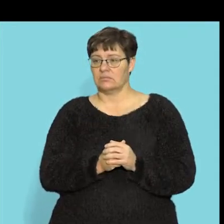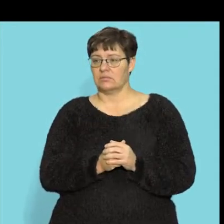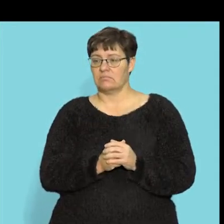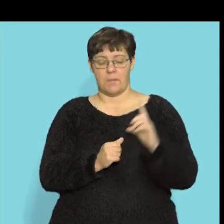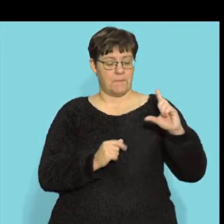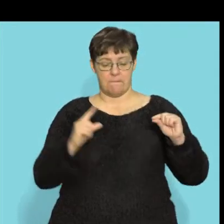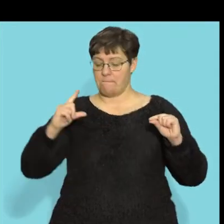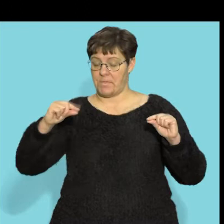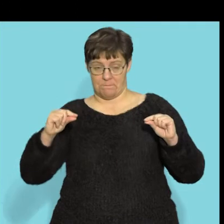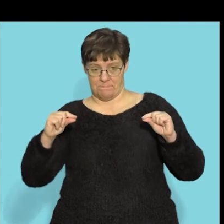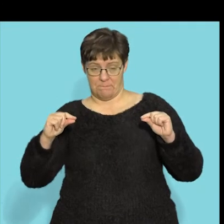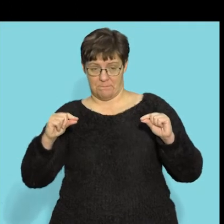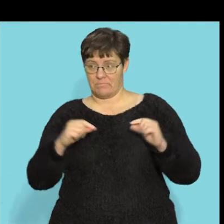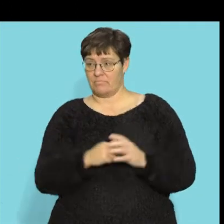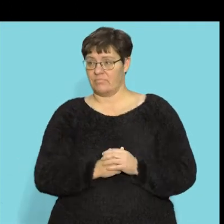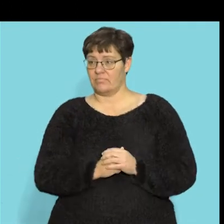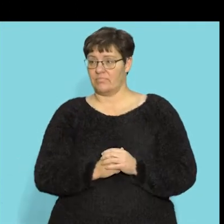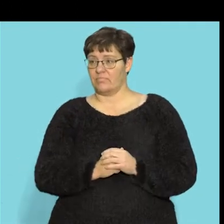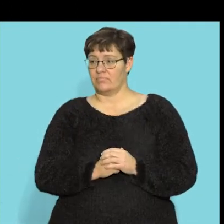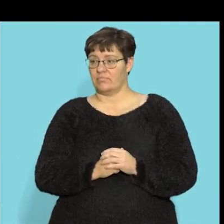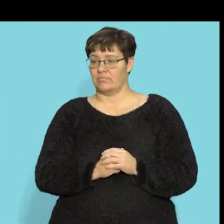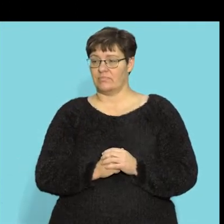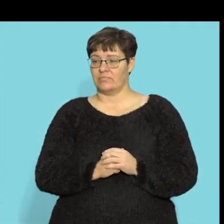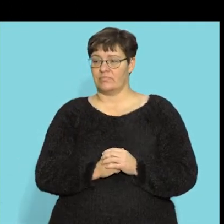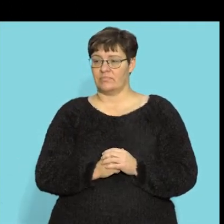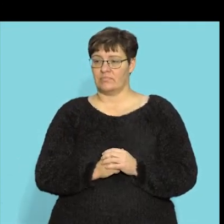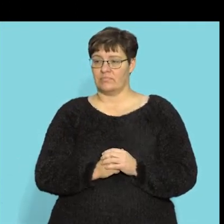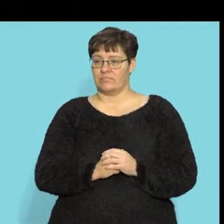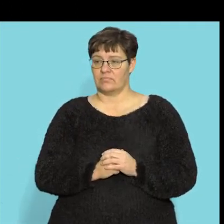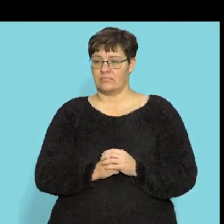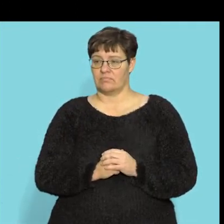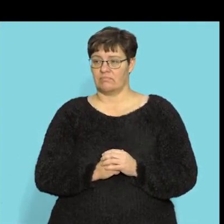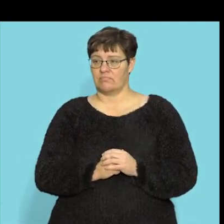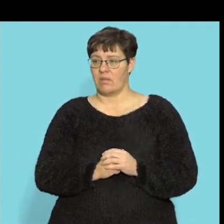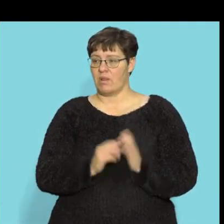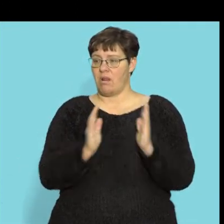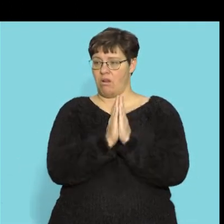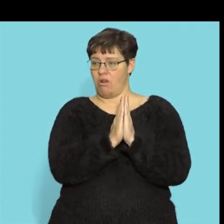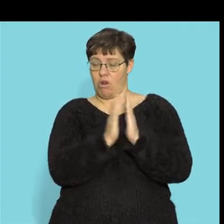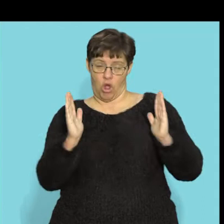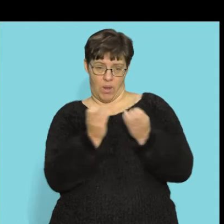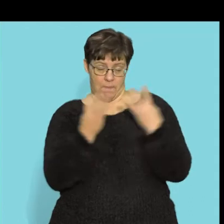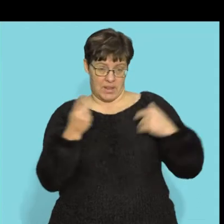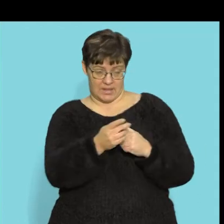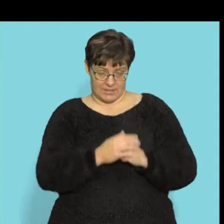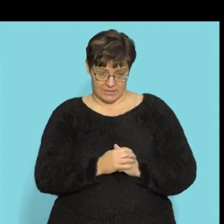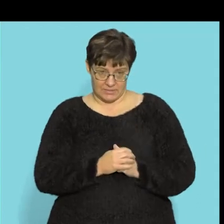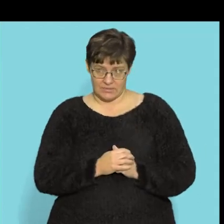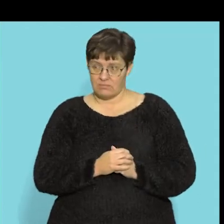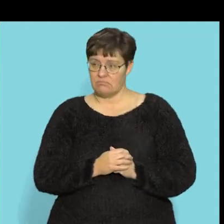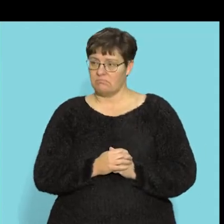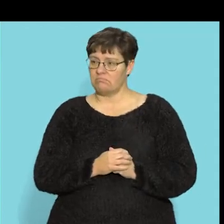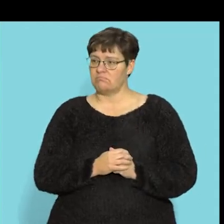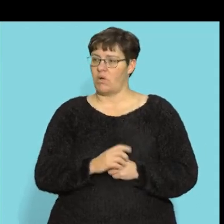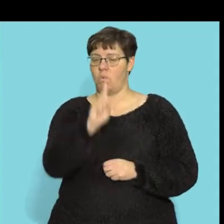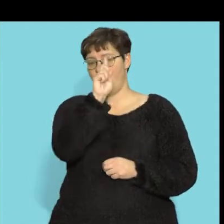circuit using clips, we put a crocodile clip there and there. Okay, this is the actual length, okay? Let's say